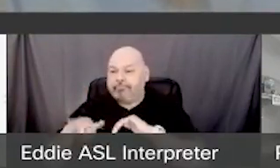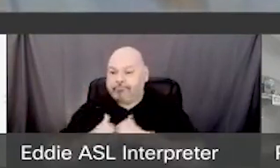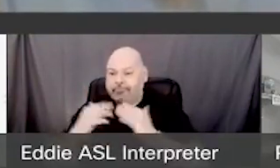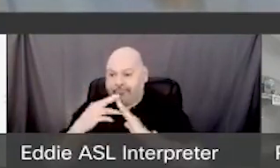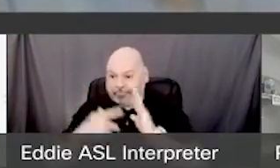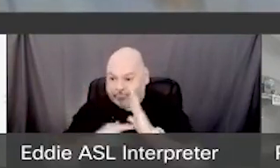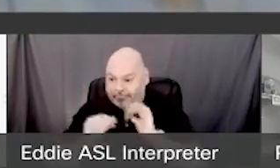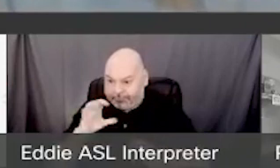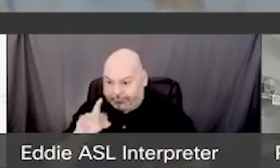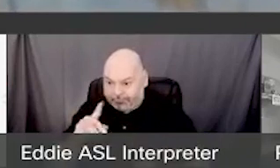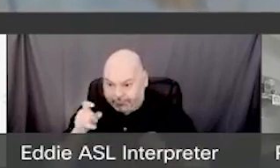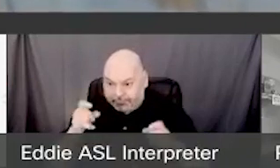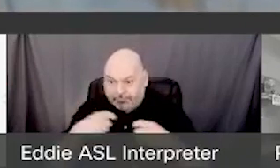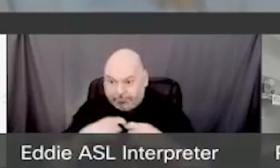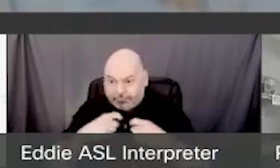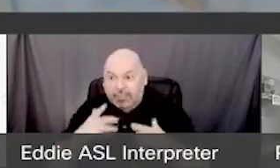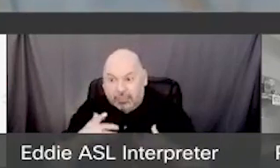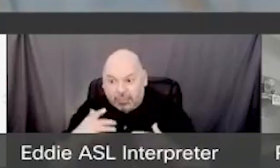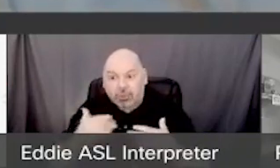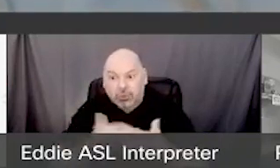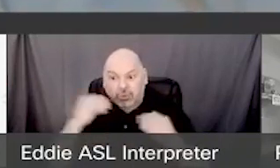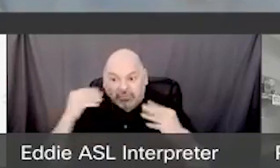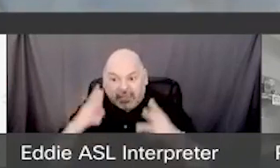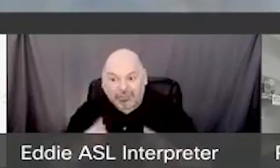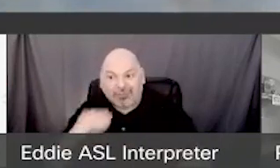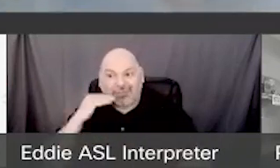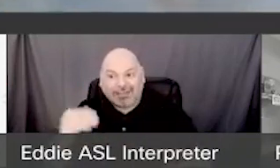CPS Energy as a new vendor. Alyssa?